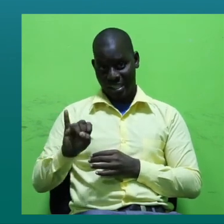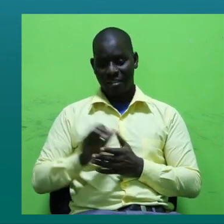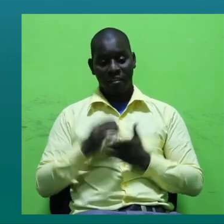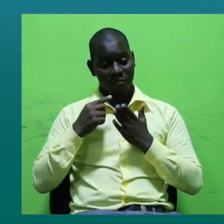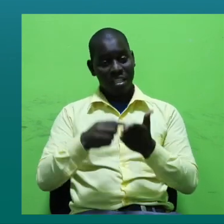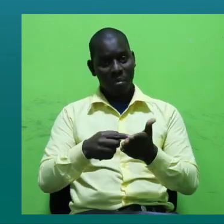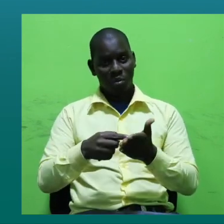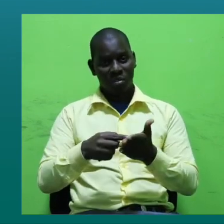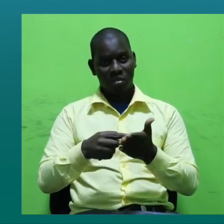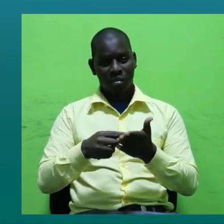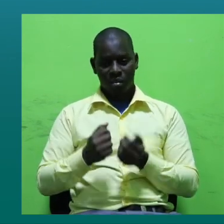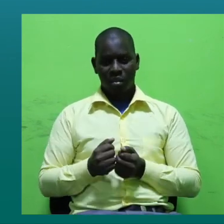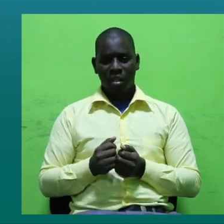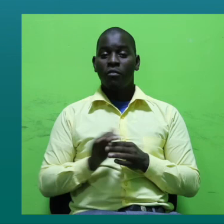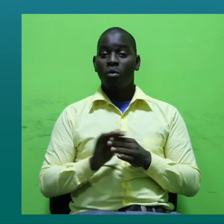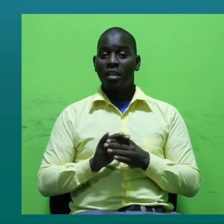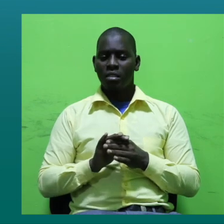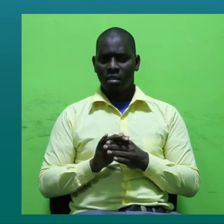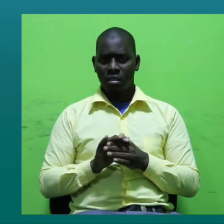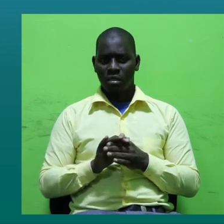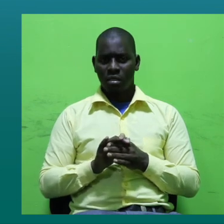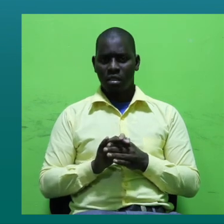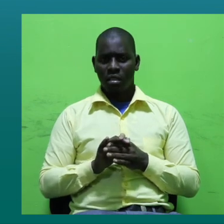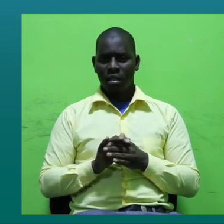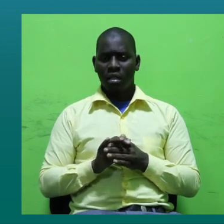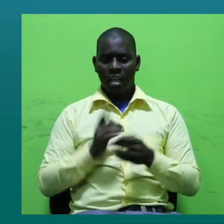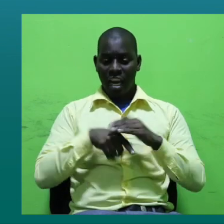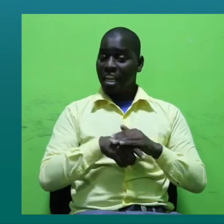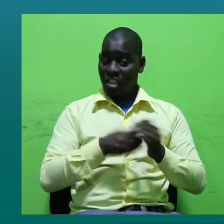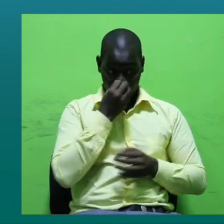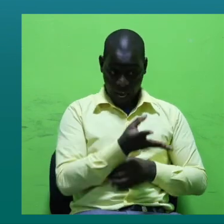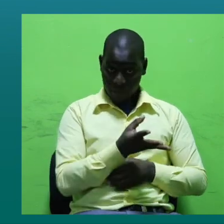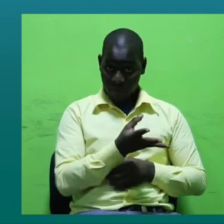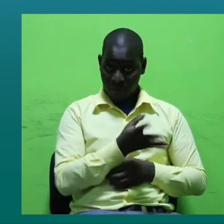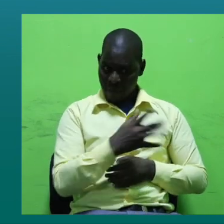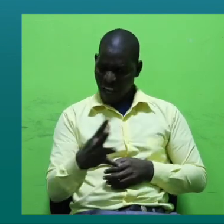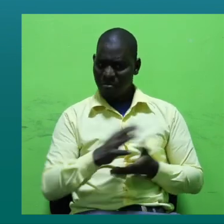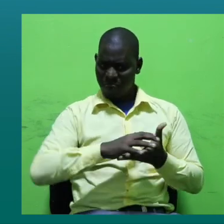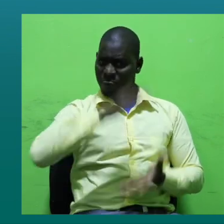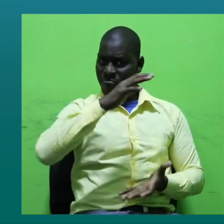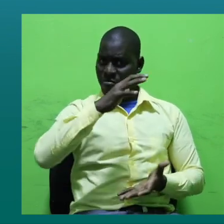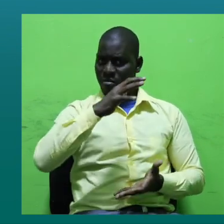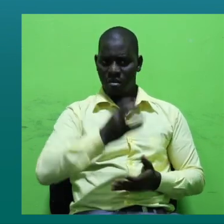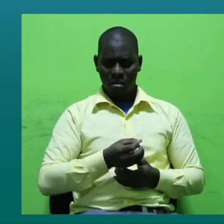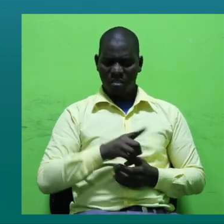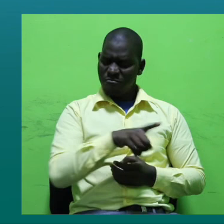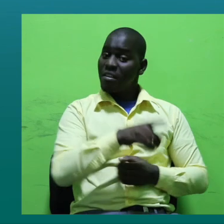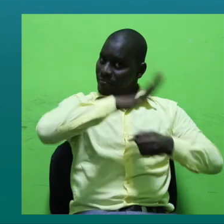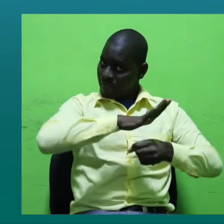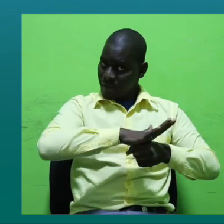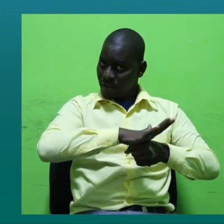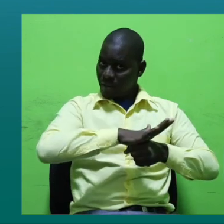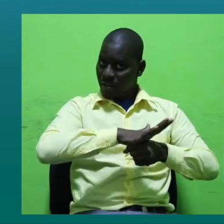experiment. If the data proves the hypothesis was correct, the question is answered. On the other